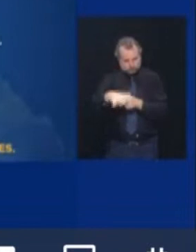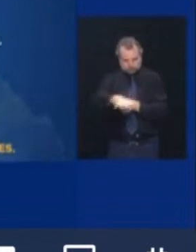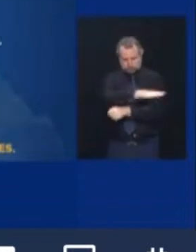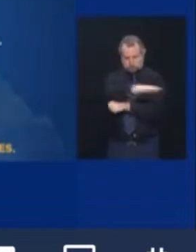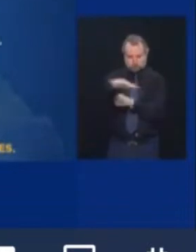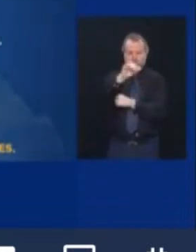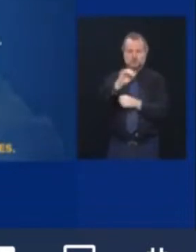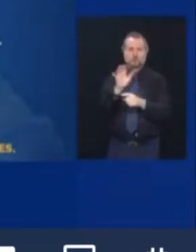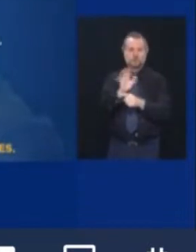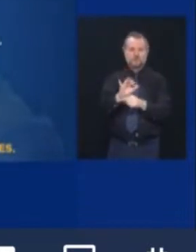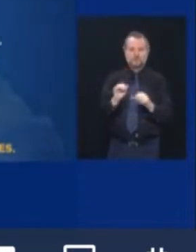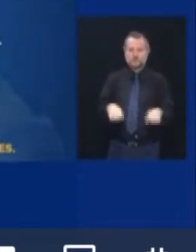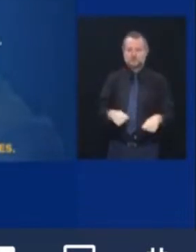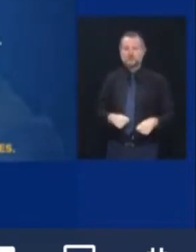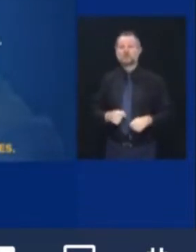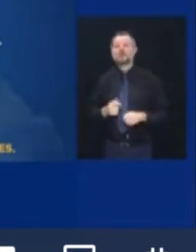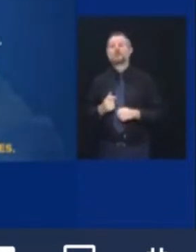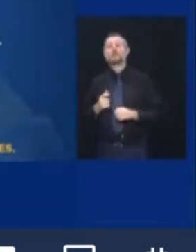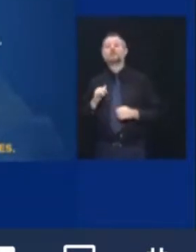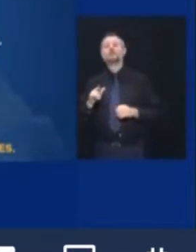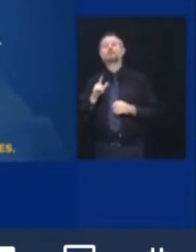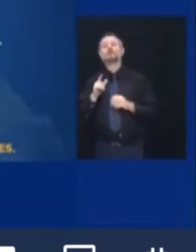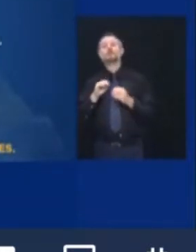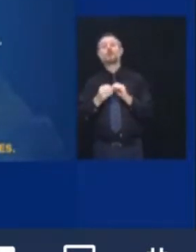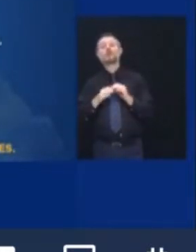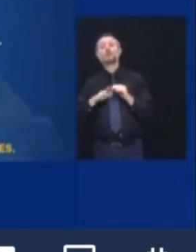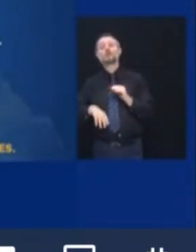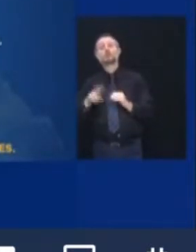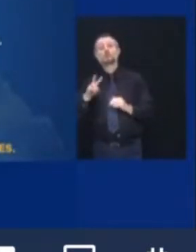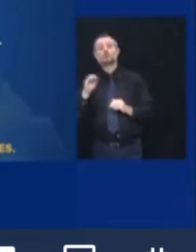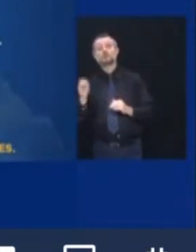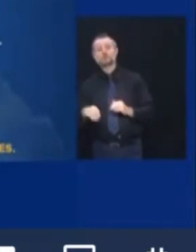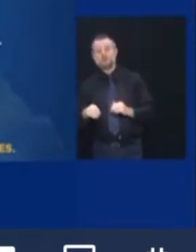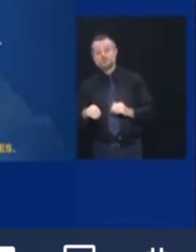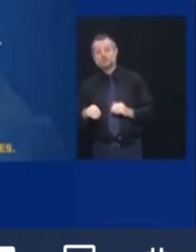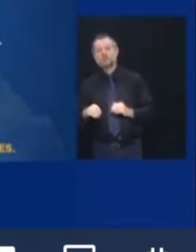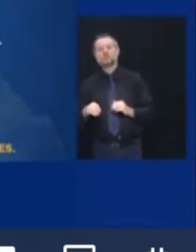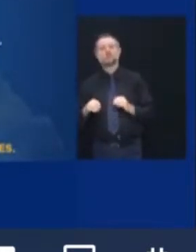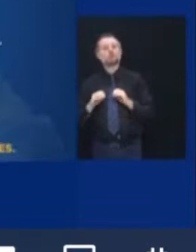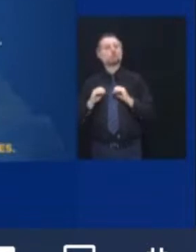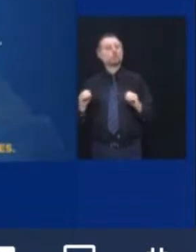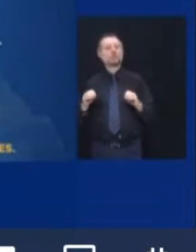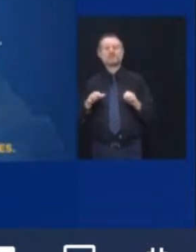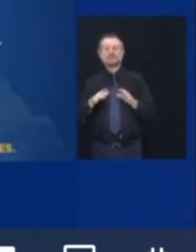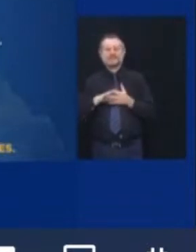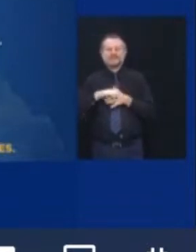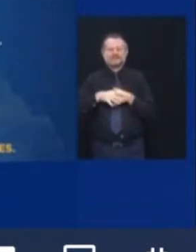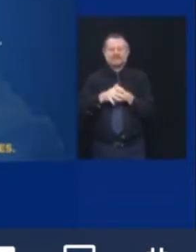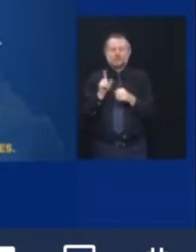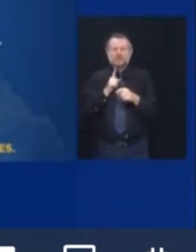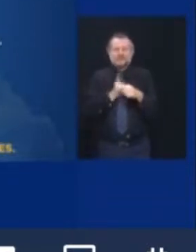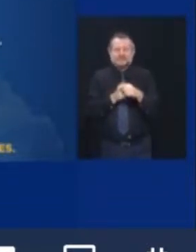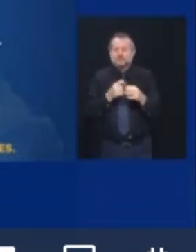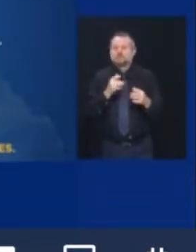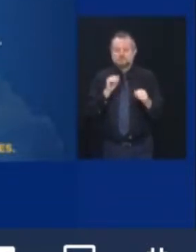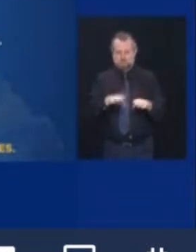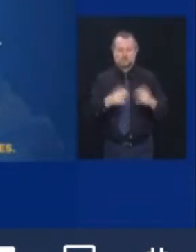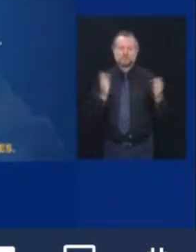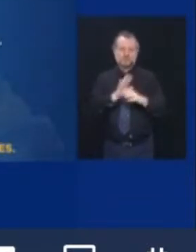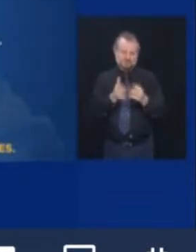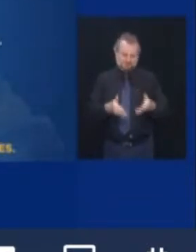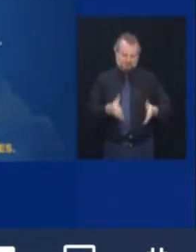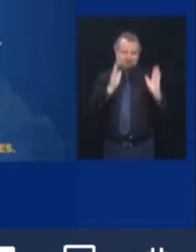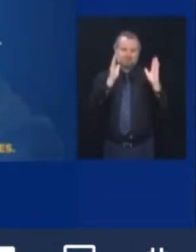Areas that are below 2% on their 14-day average and have no cluster zones. So this will